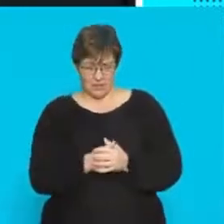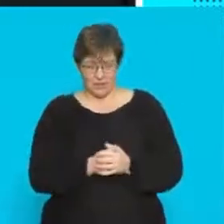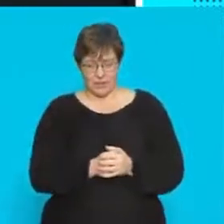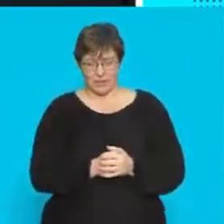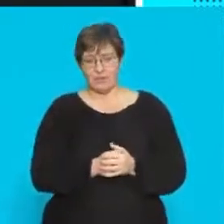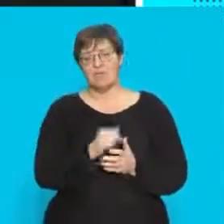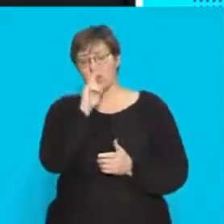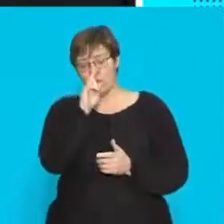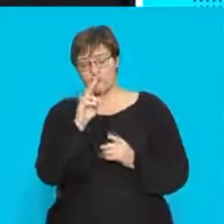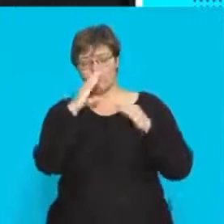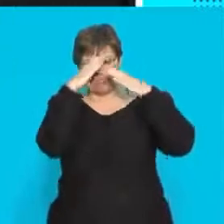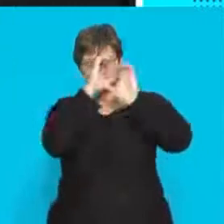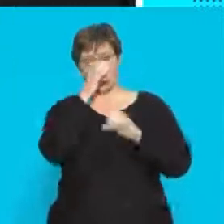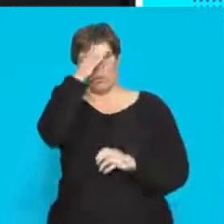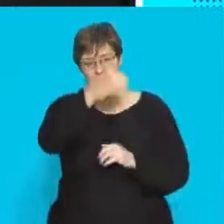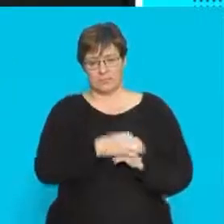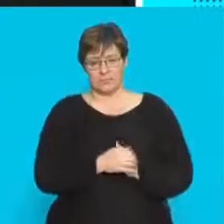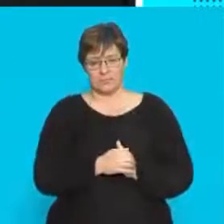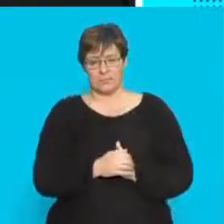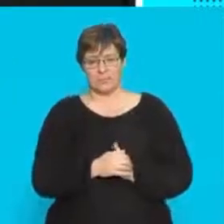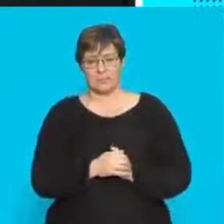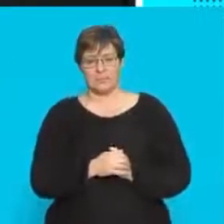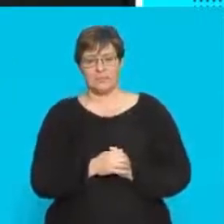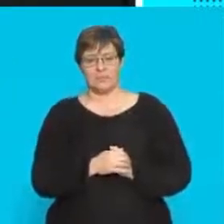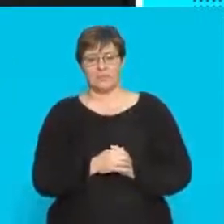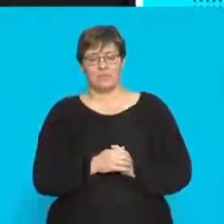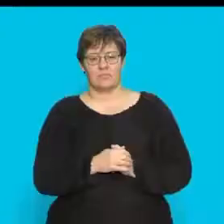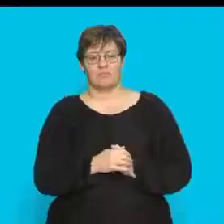or sexual. And we're going to look into those concepts.